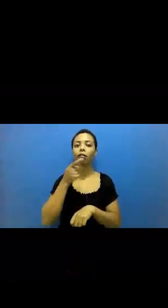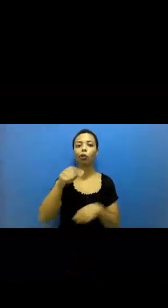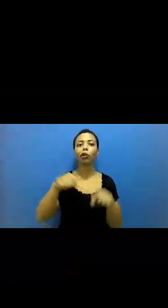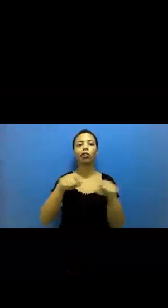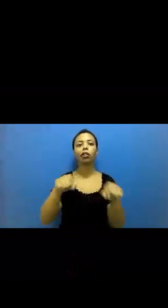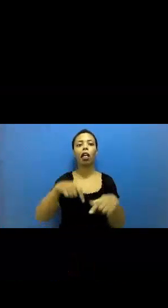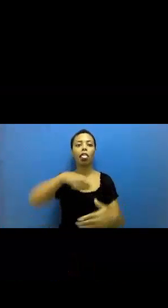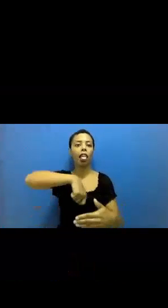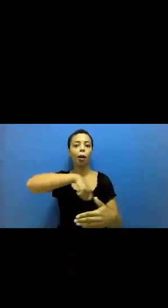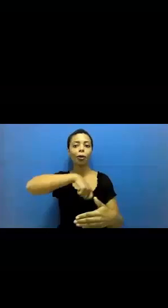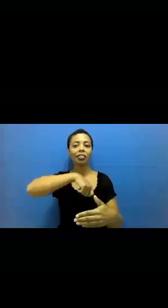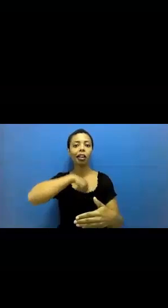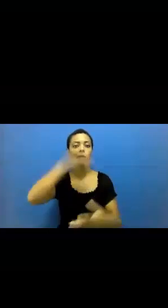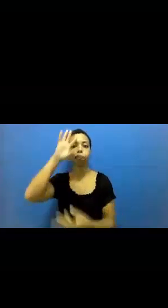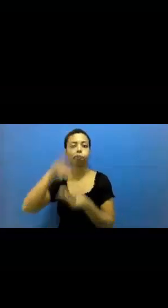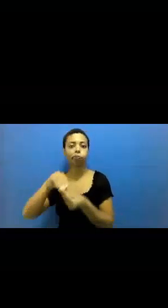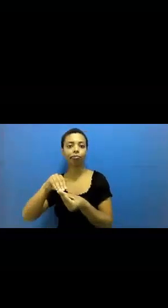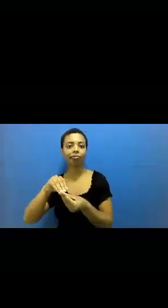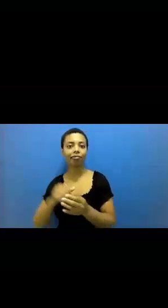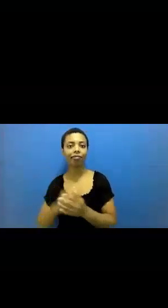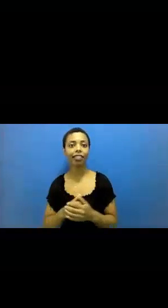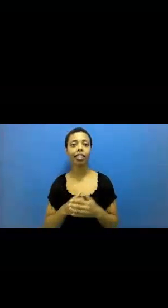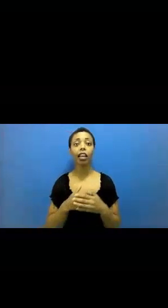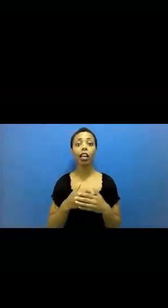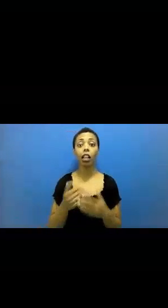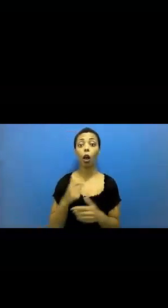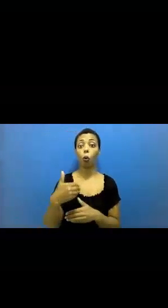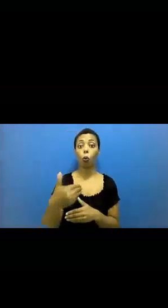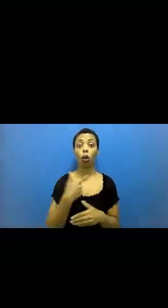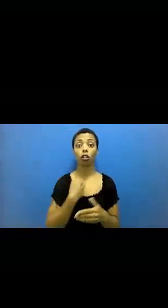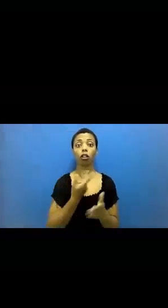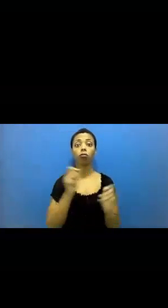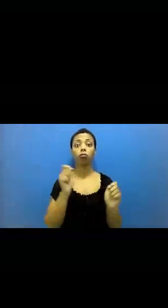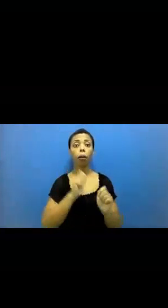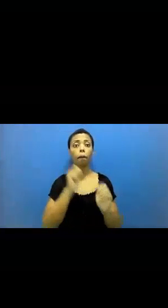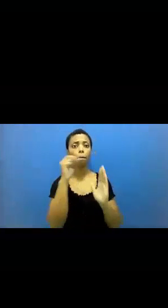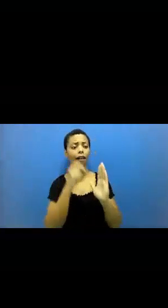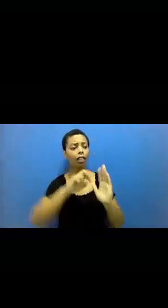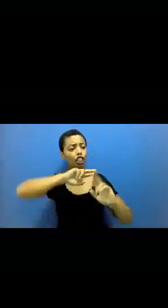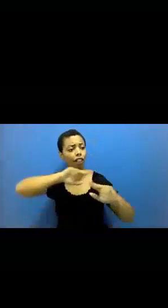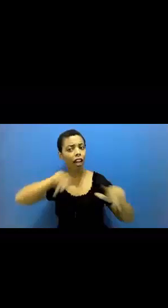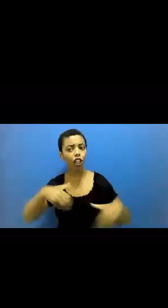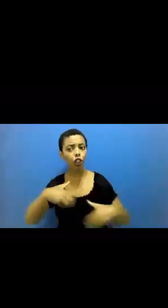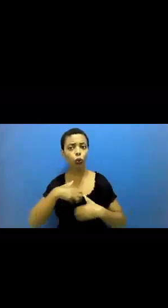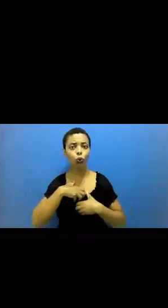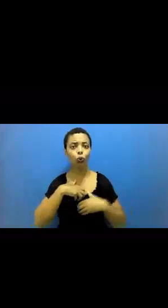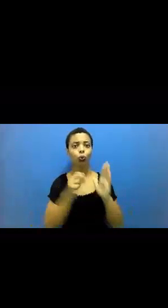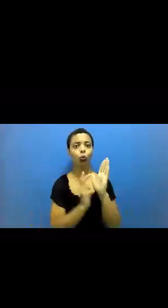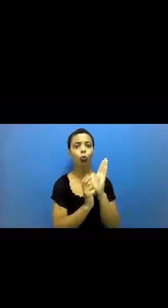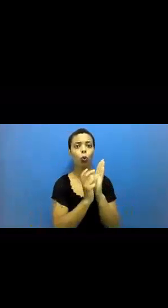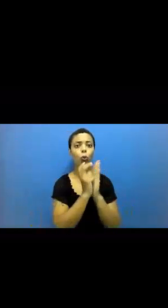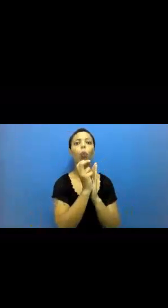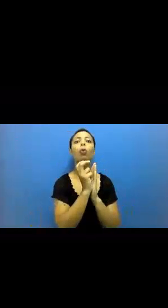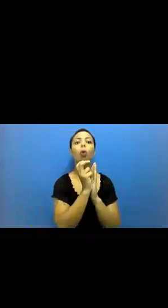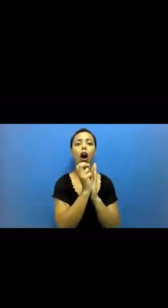In the lower part of the slide, you can see a series of haptic patterns, indicated in red, with